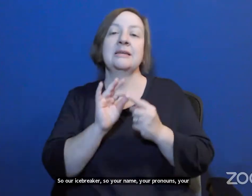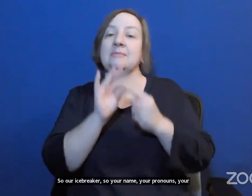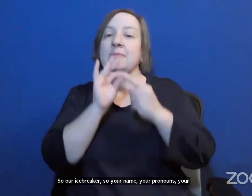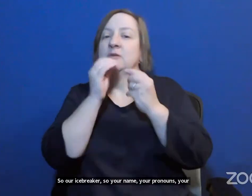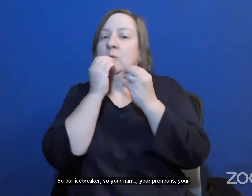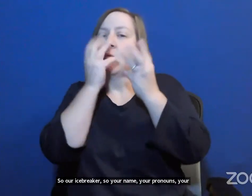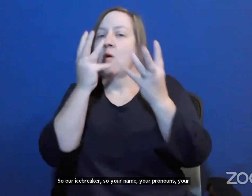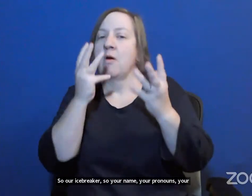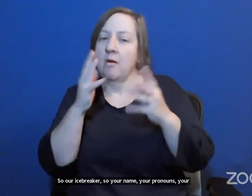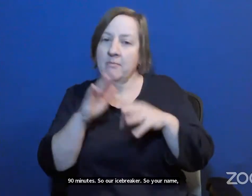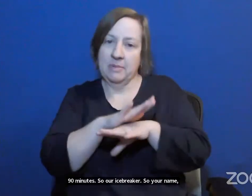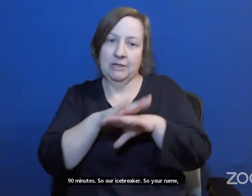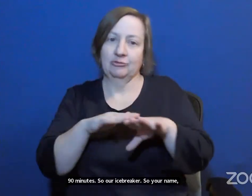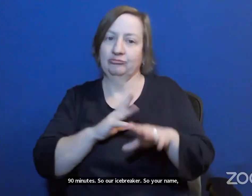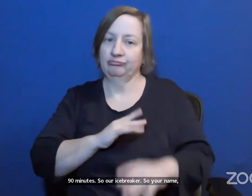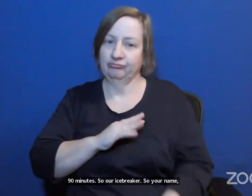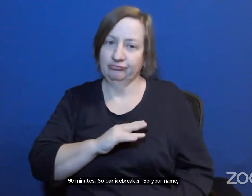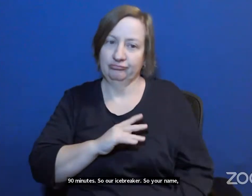will say.